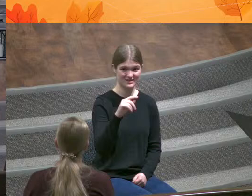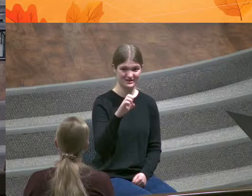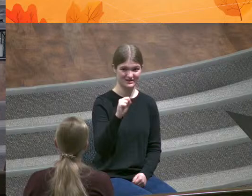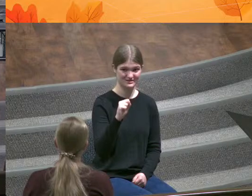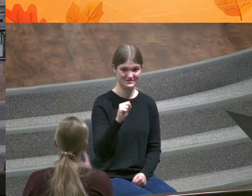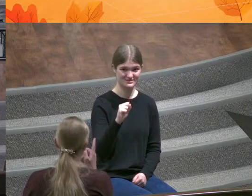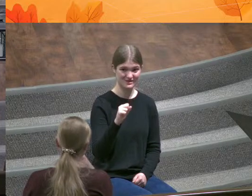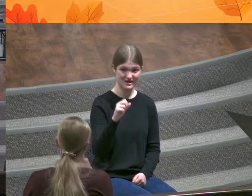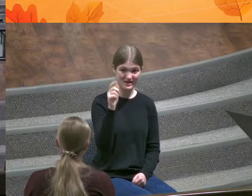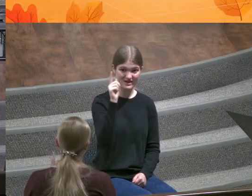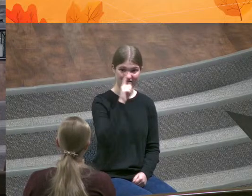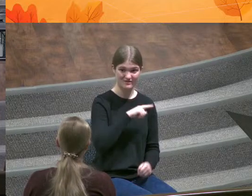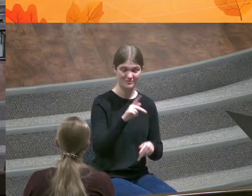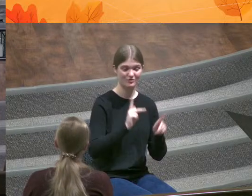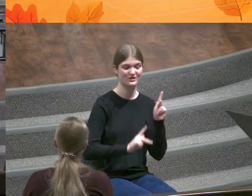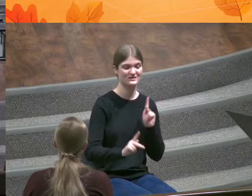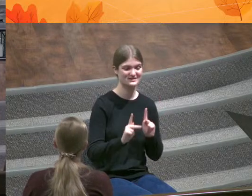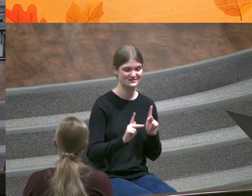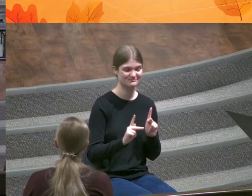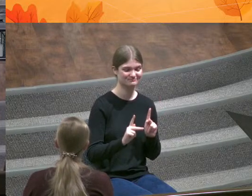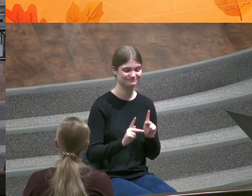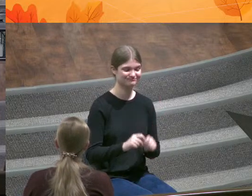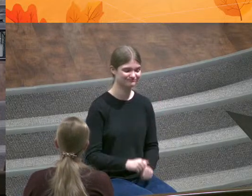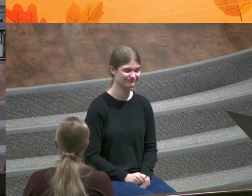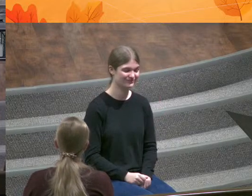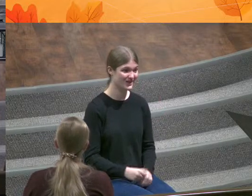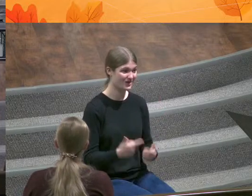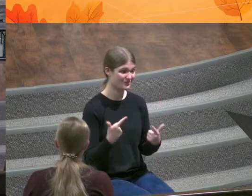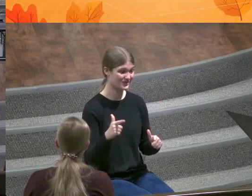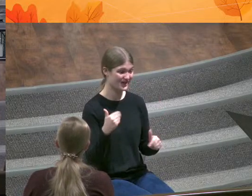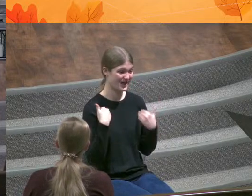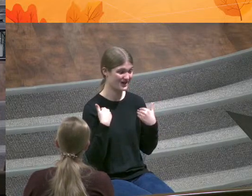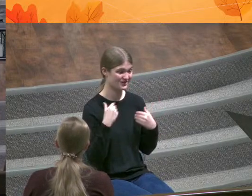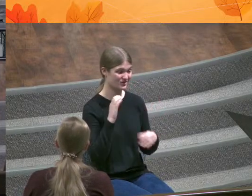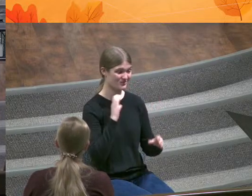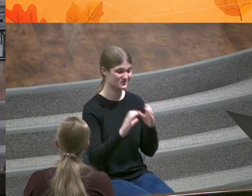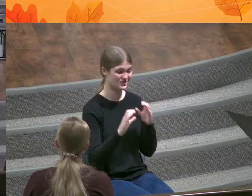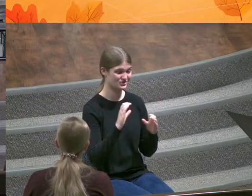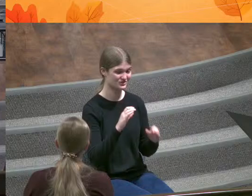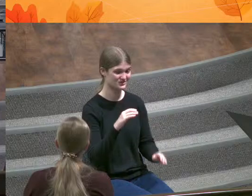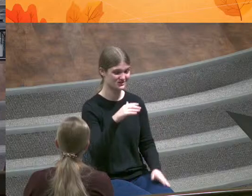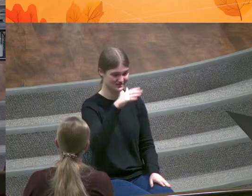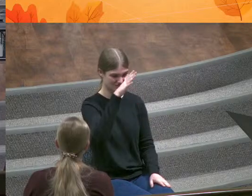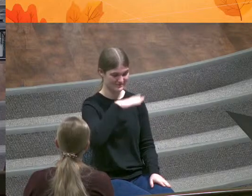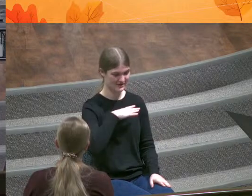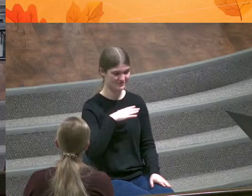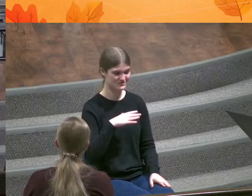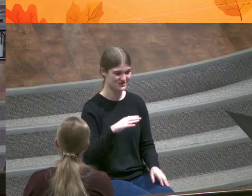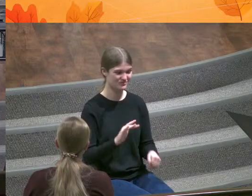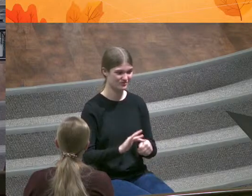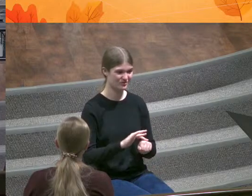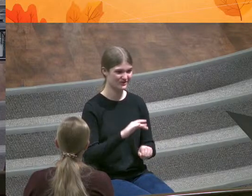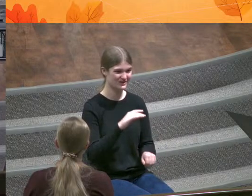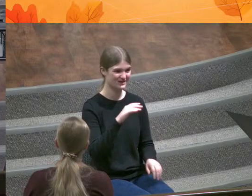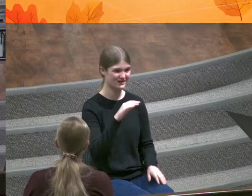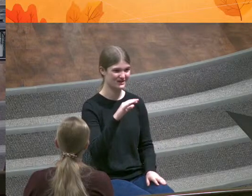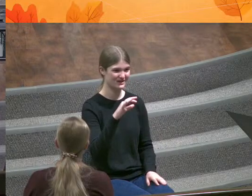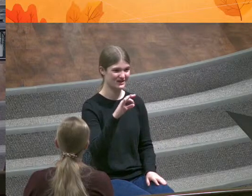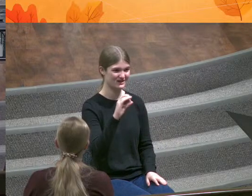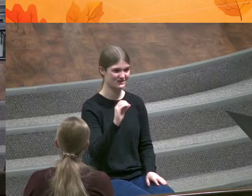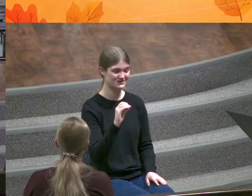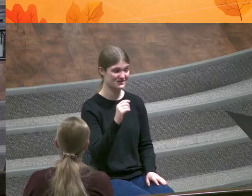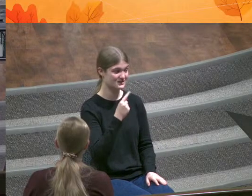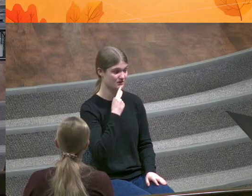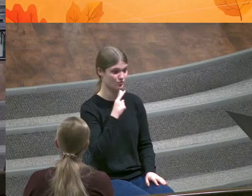And you know what my friend said? When they had this conversation, he was in his early 80s. He said, well, come on, one more won't